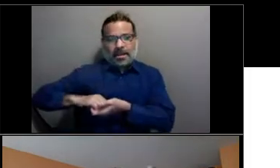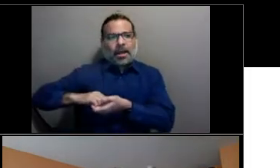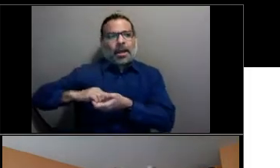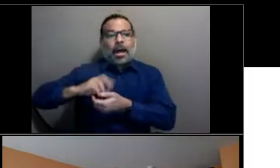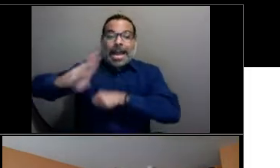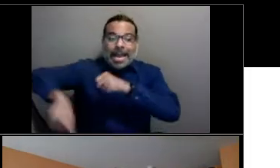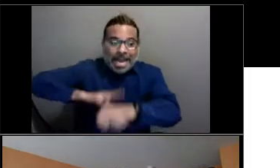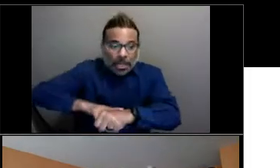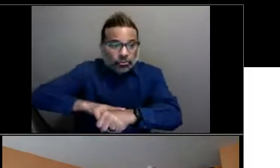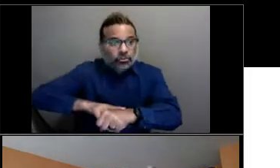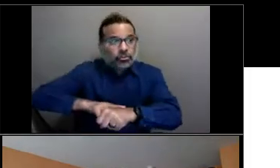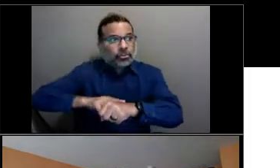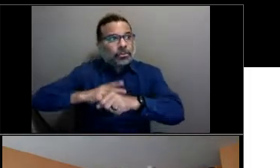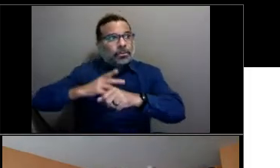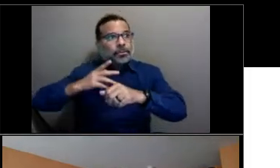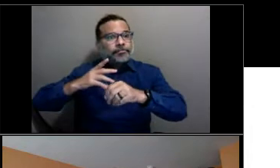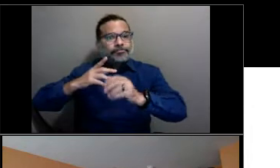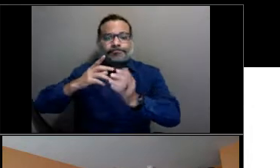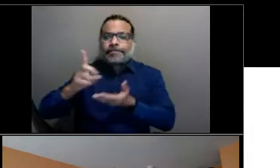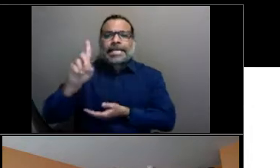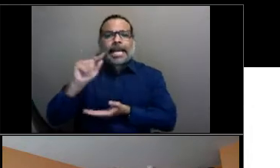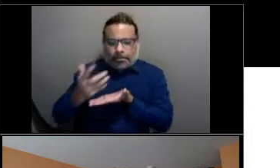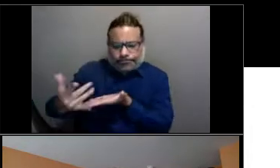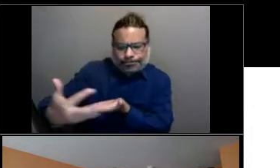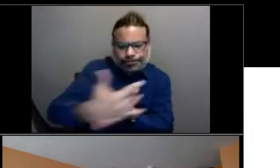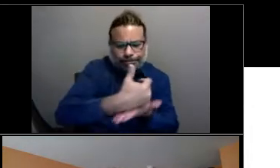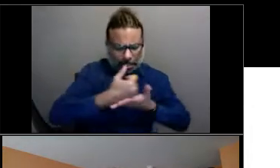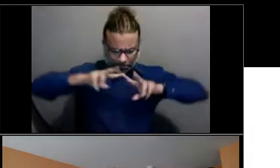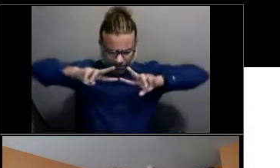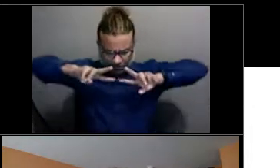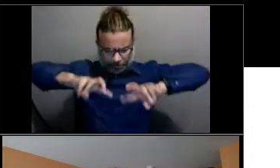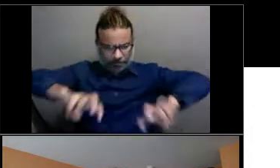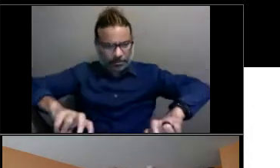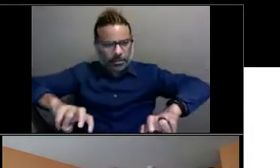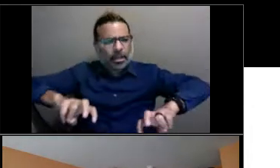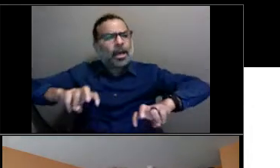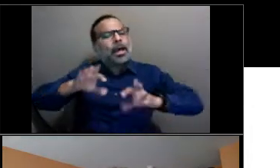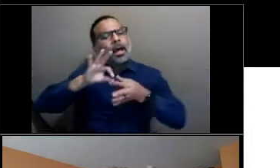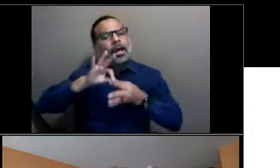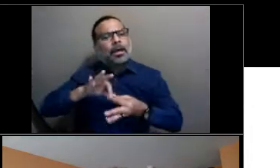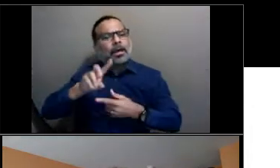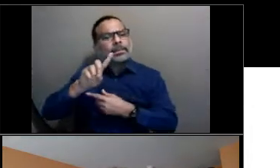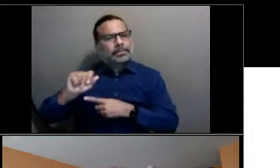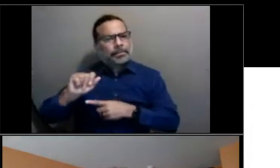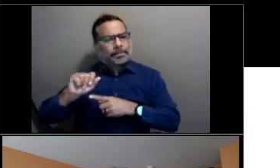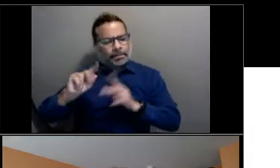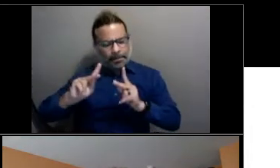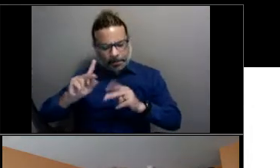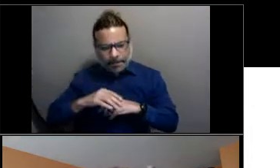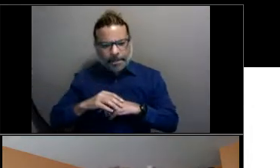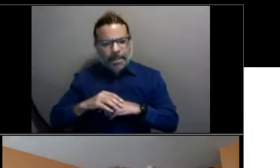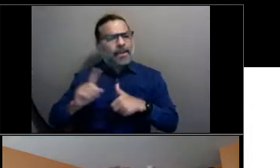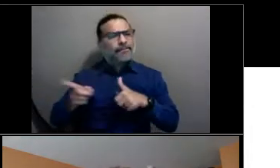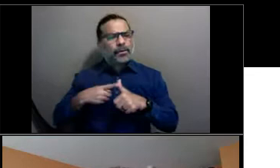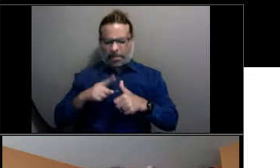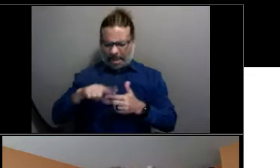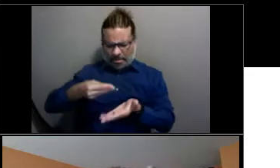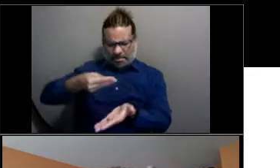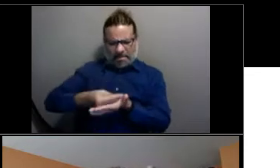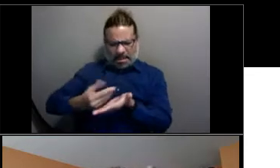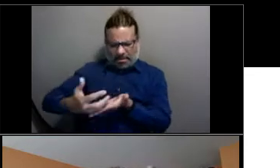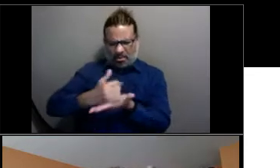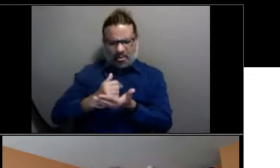national level data analyses about people with disabilities. And the first one was really around the wage disparities